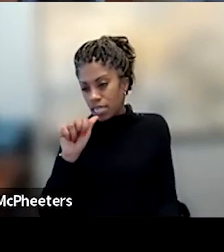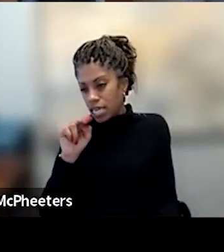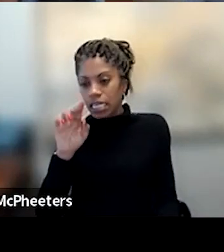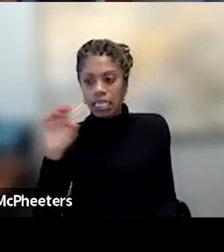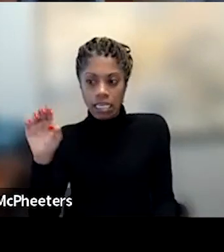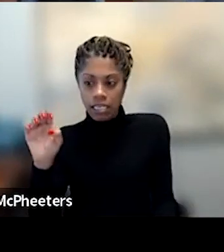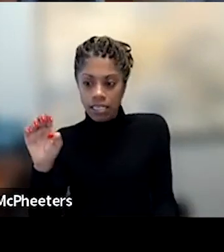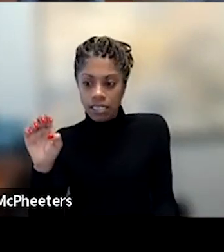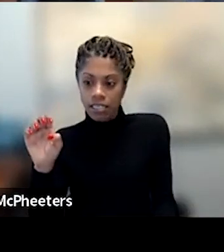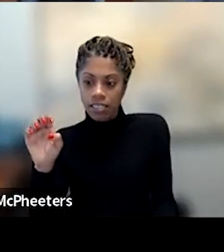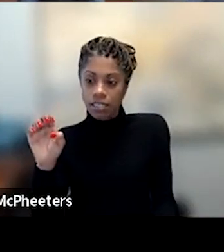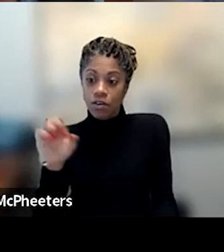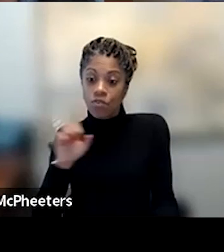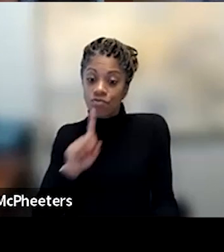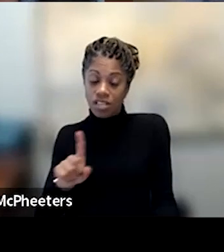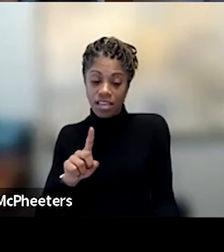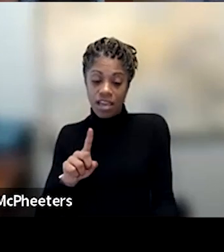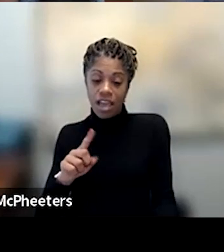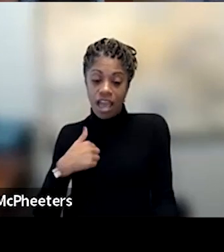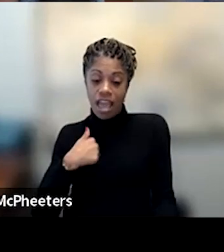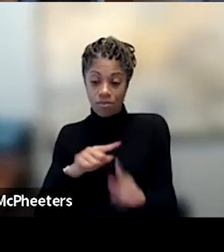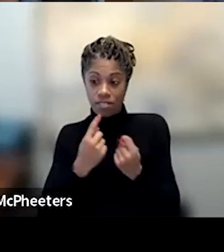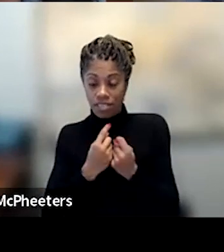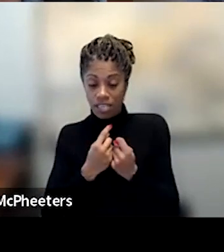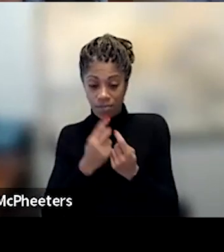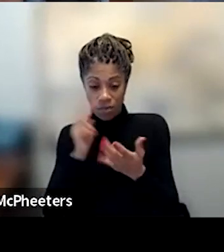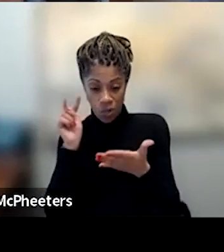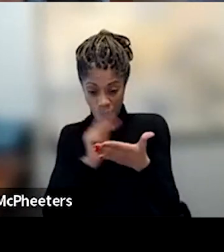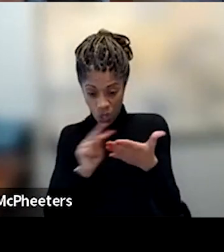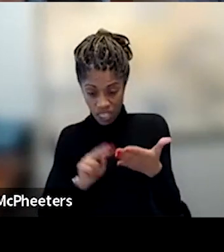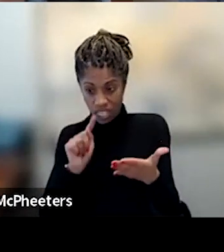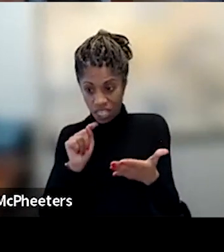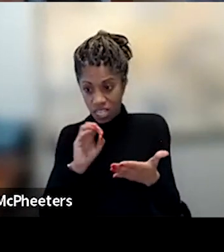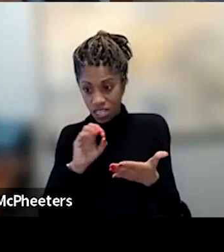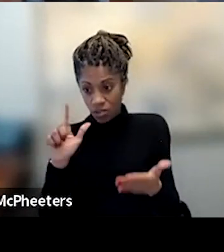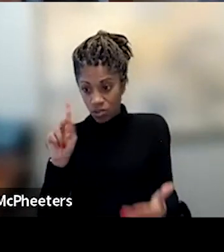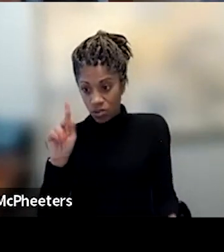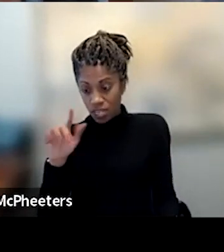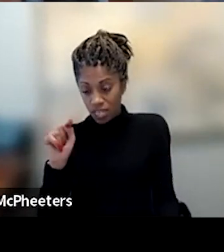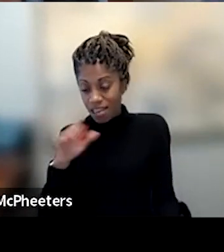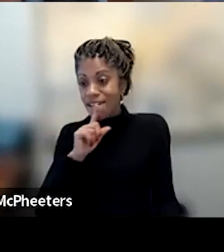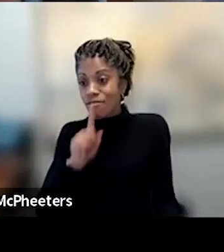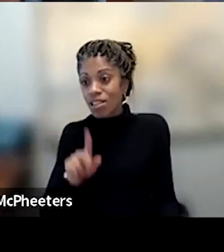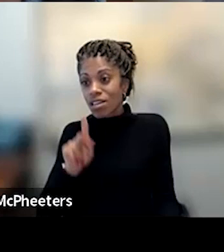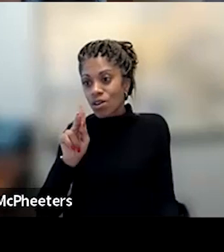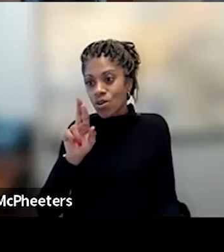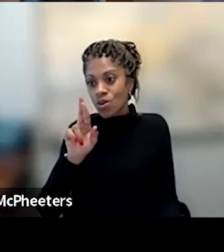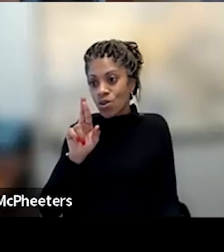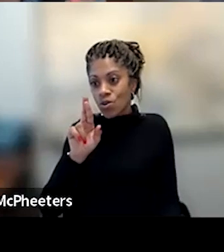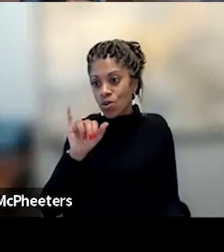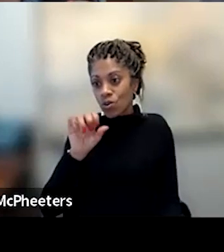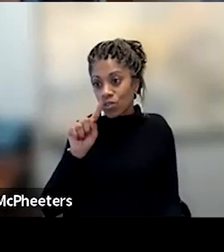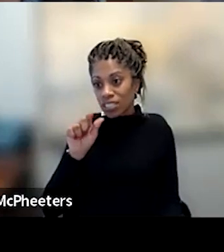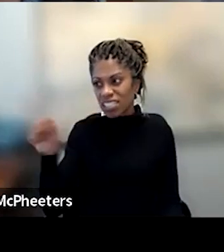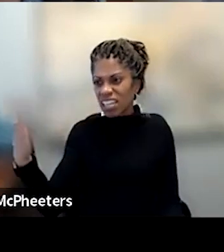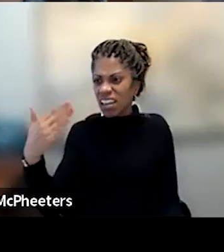team took a deep dive into this toolkit. And, Krista is the one who brought it to us. And we all decided we were going